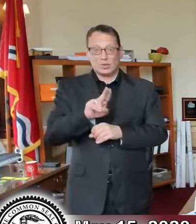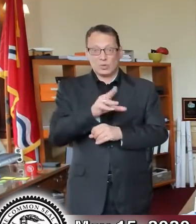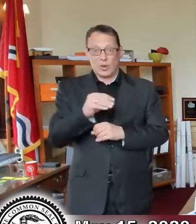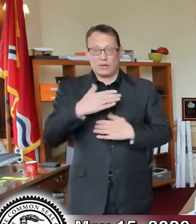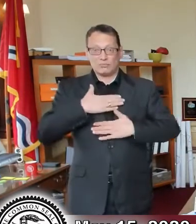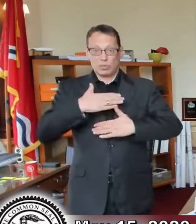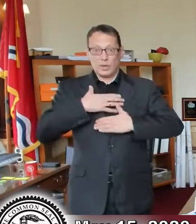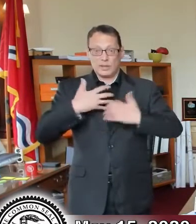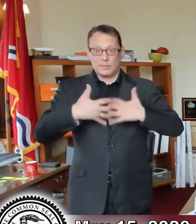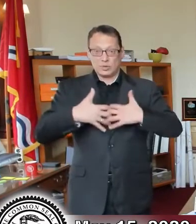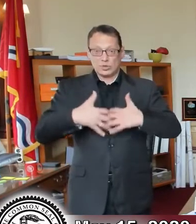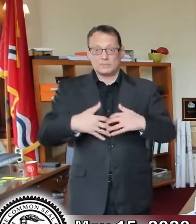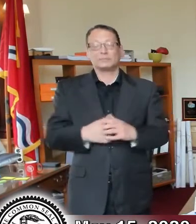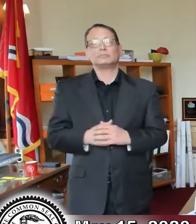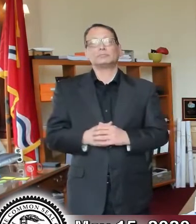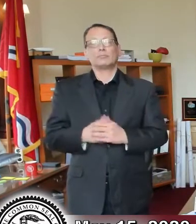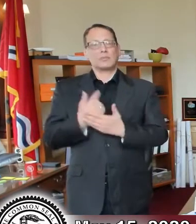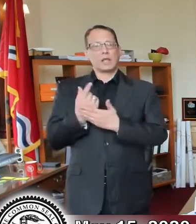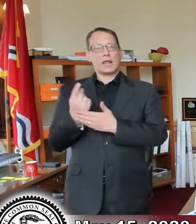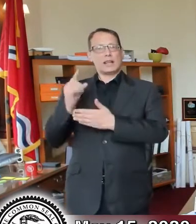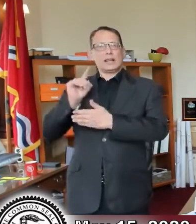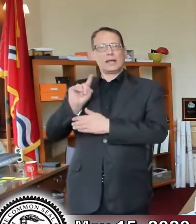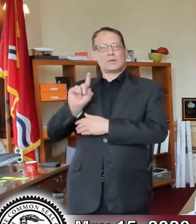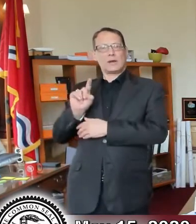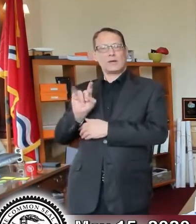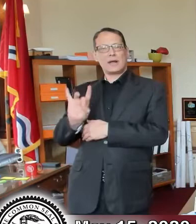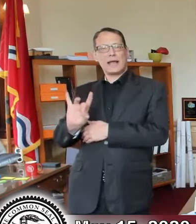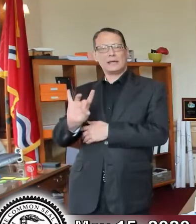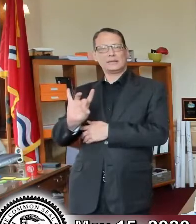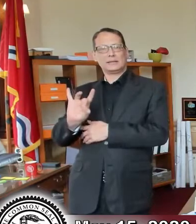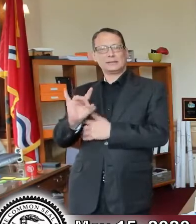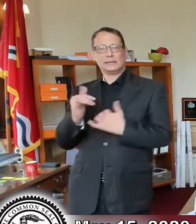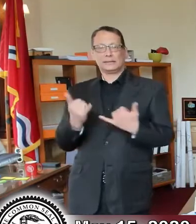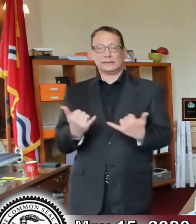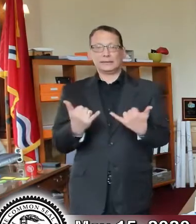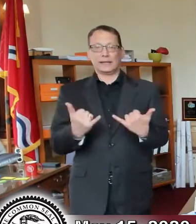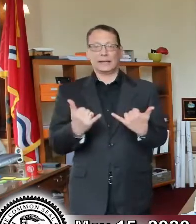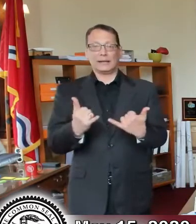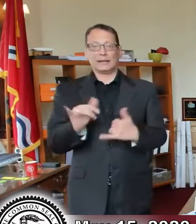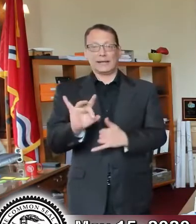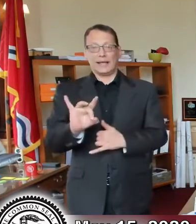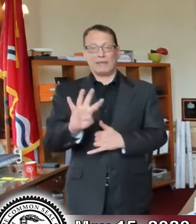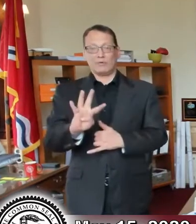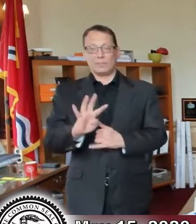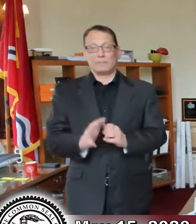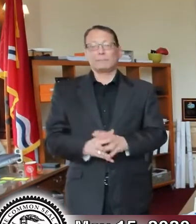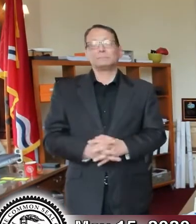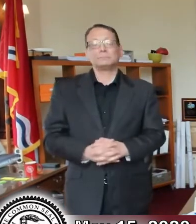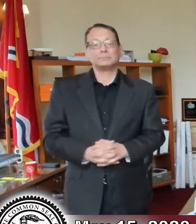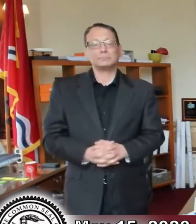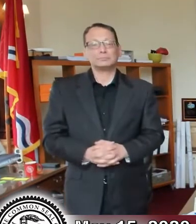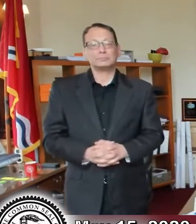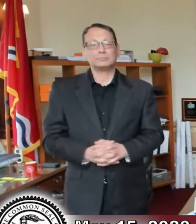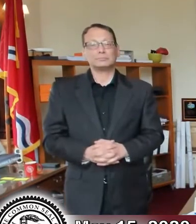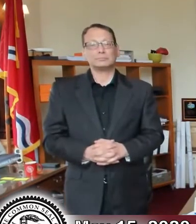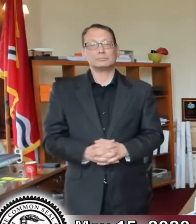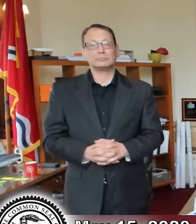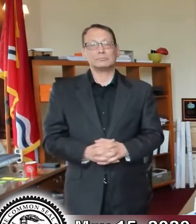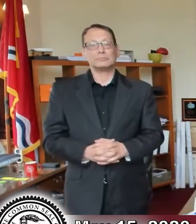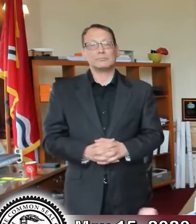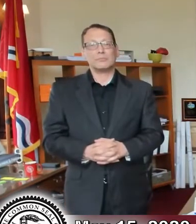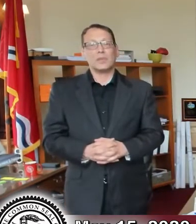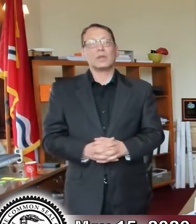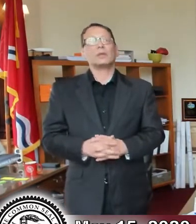ventilators. About a week ago there were 108 people on ventilators. Today there are 84. So we